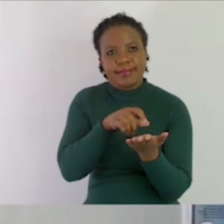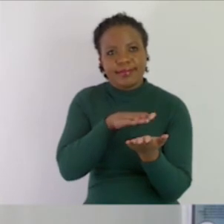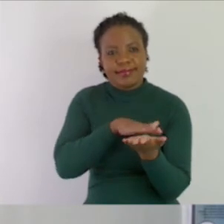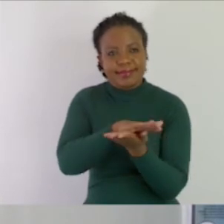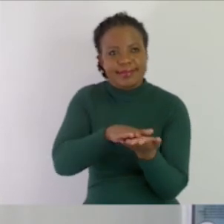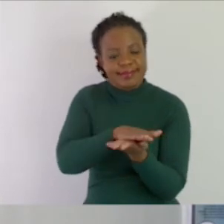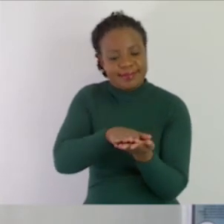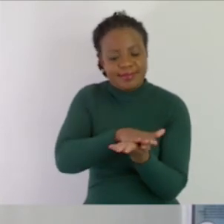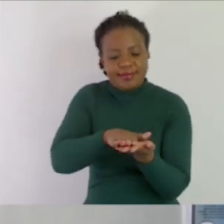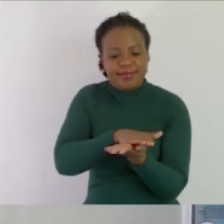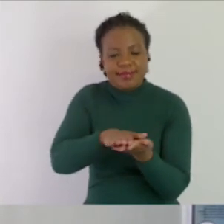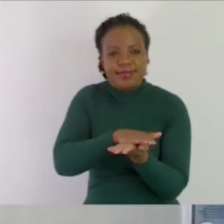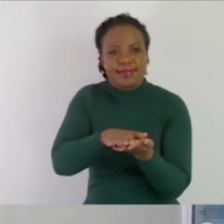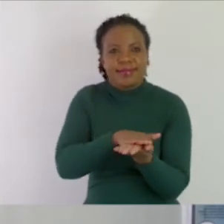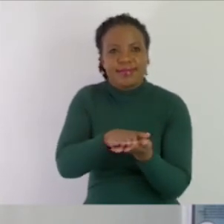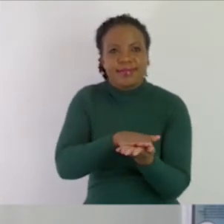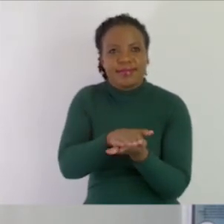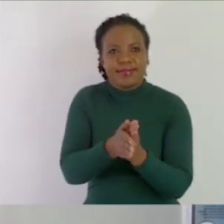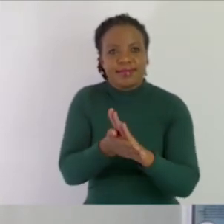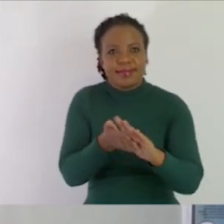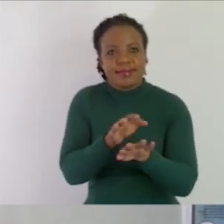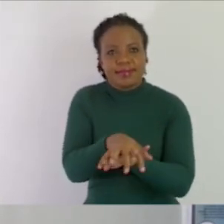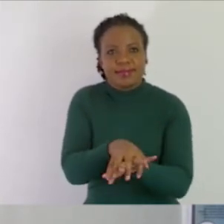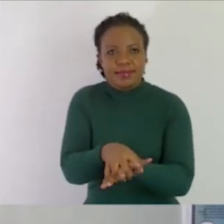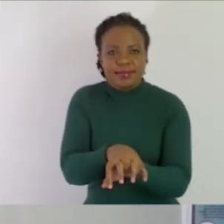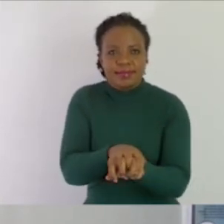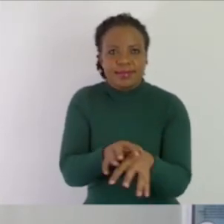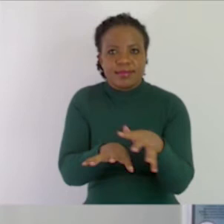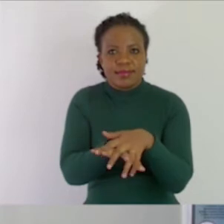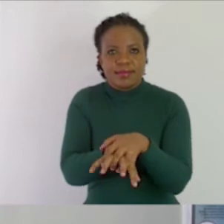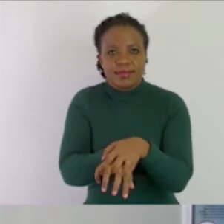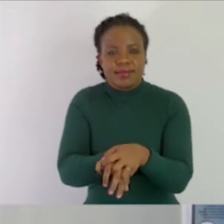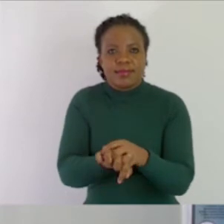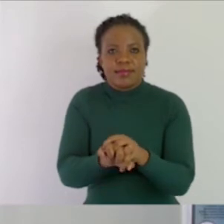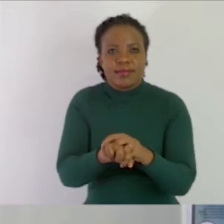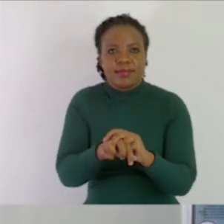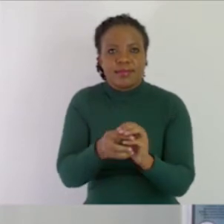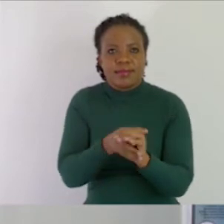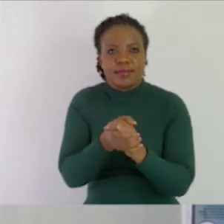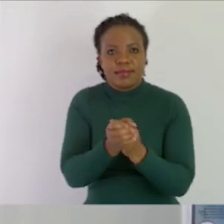Let's squeeze our hands inside and outside, in between fingers.